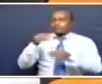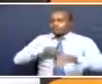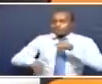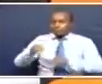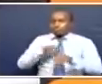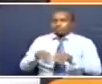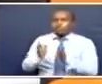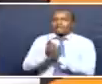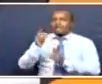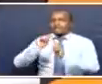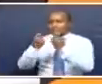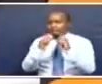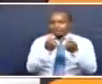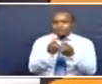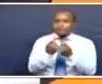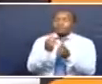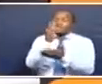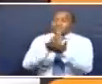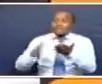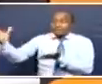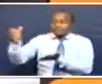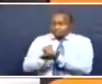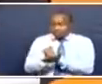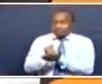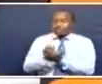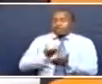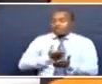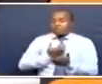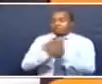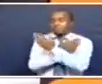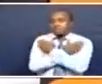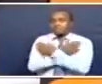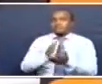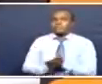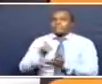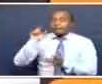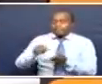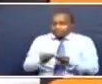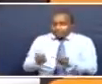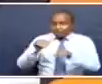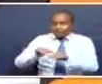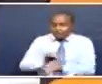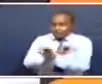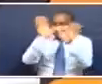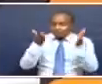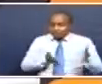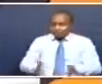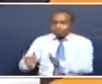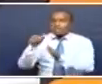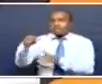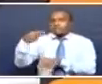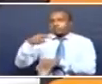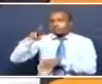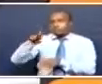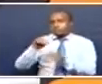tribalism. Some are being said to hire their own cronies, friends, and relatives. Must be handled in a transparent way by a professional human resource firm. Both